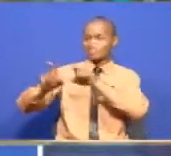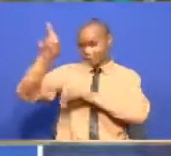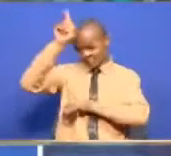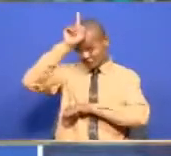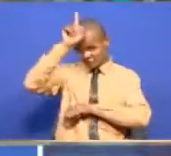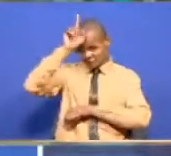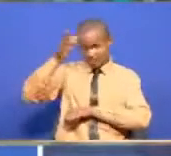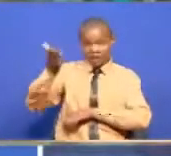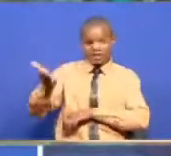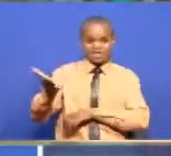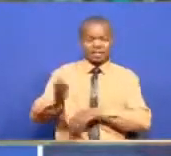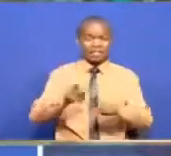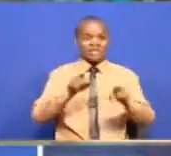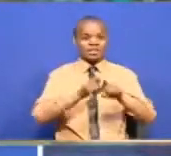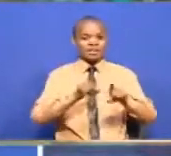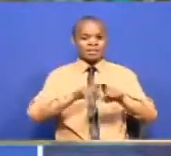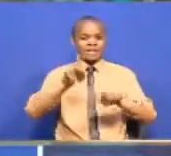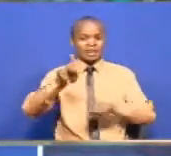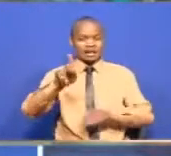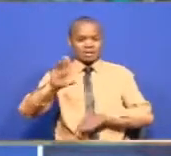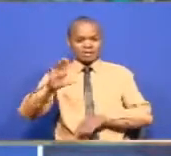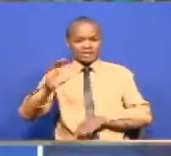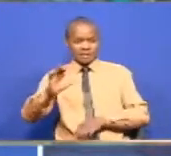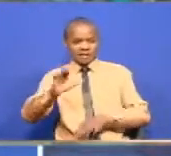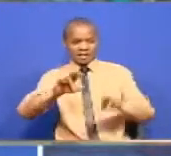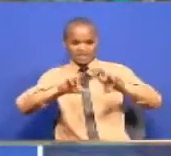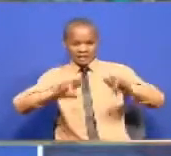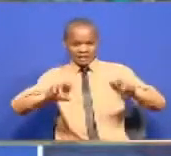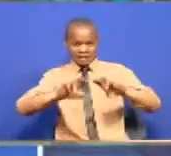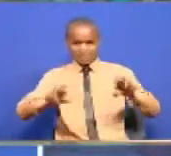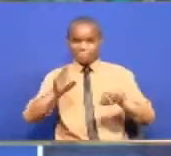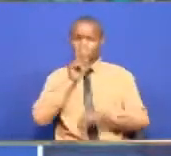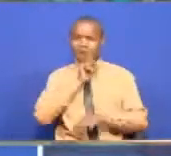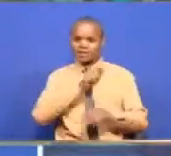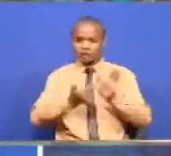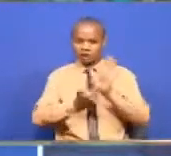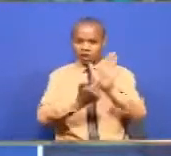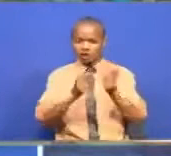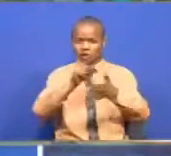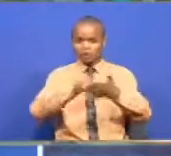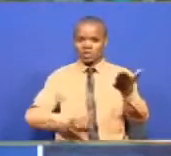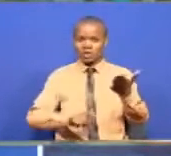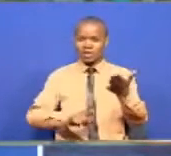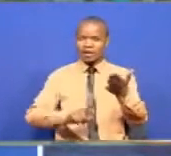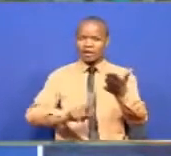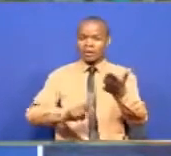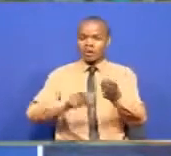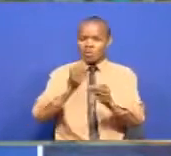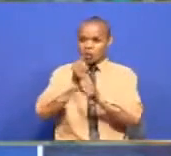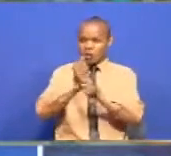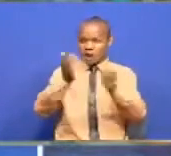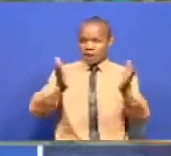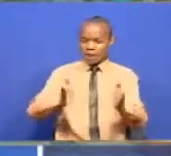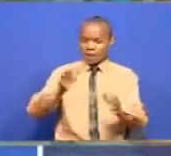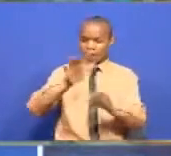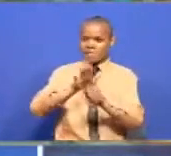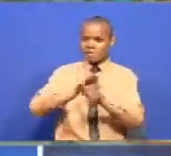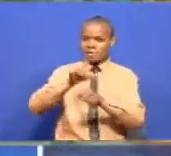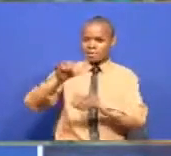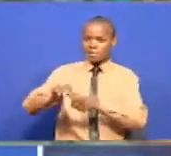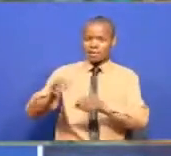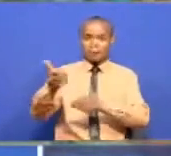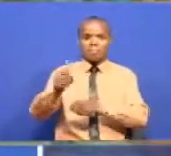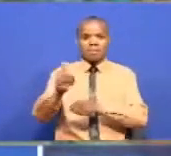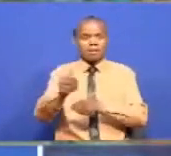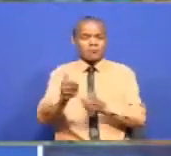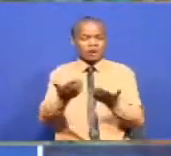spot check by KBC Channel One, however, revealed that many operators are yet to comply with set guidelines